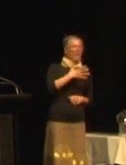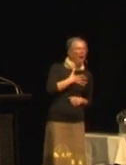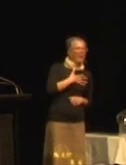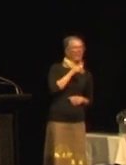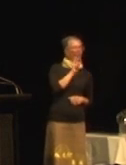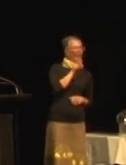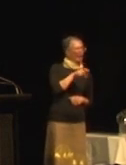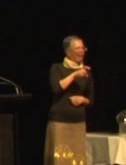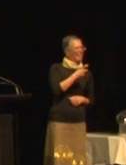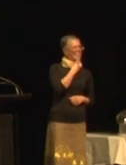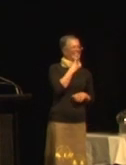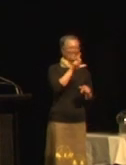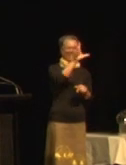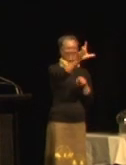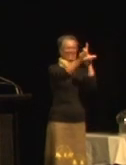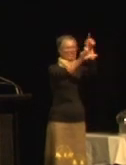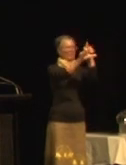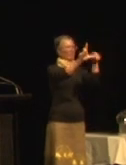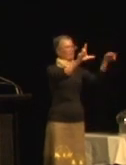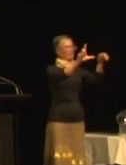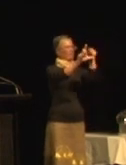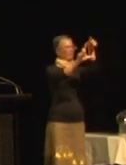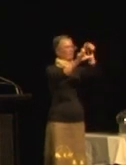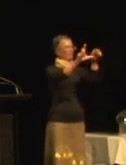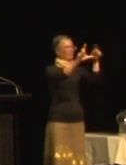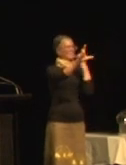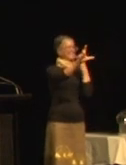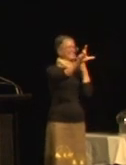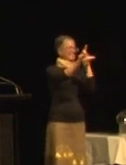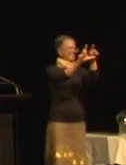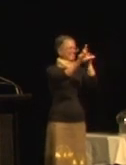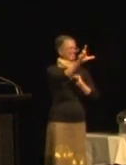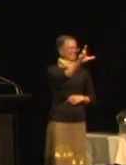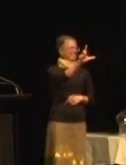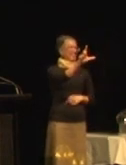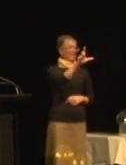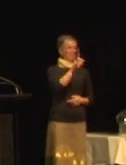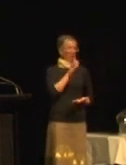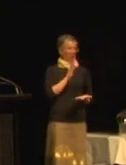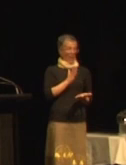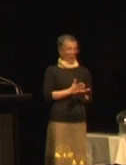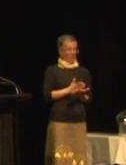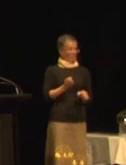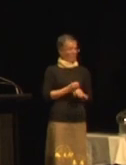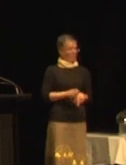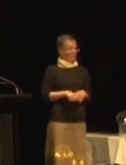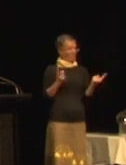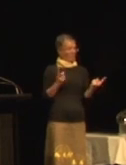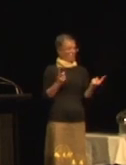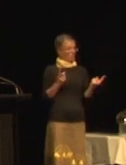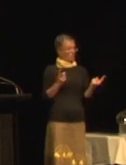bad. It scales phenomenally, but it's not actually directly impactful. I don't